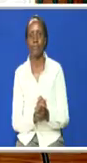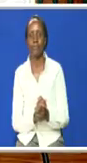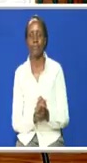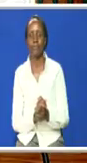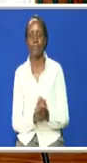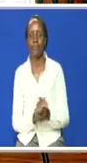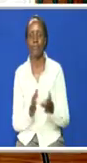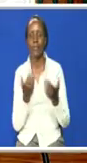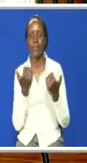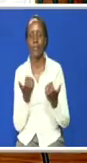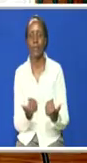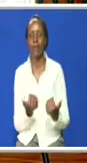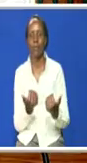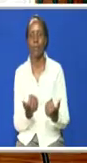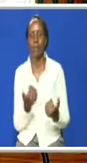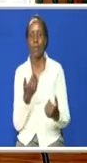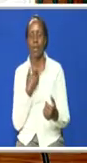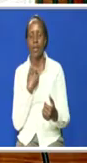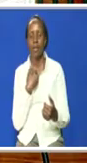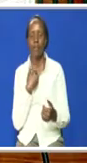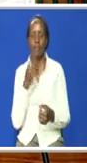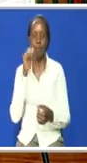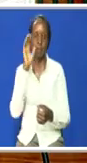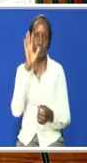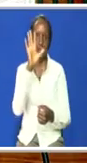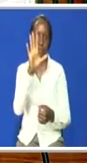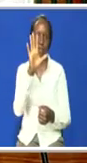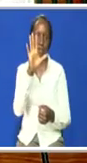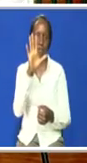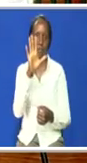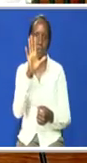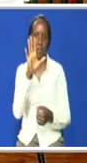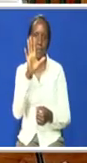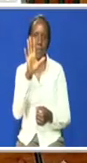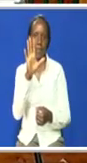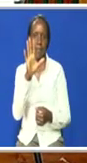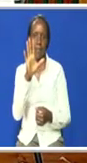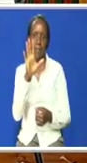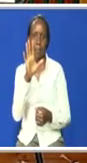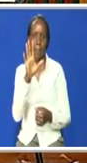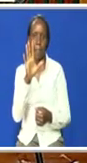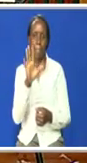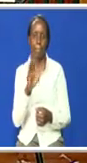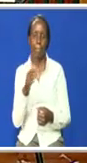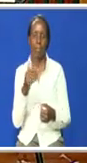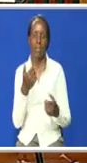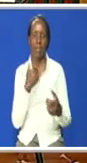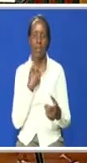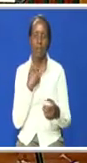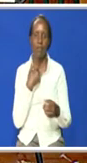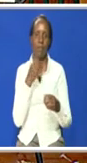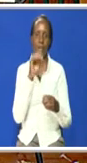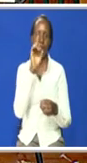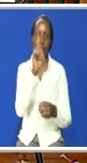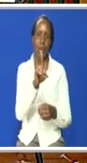And now I have 5 counters. I have